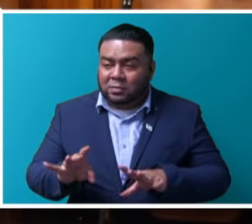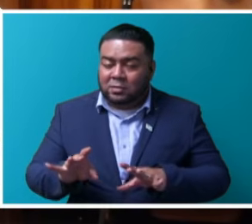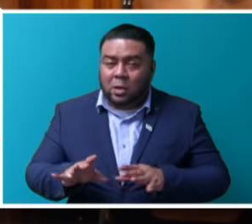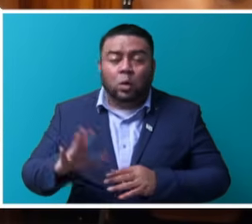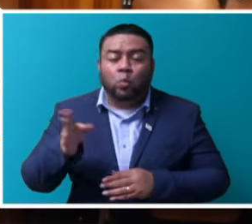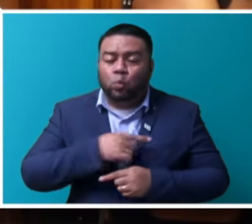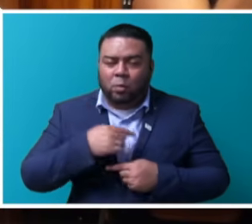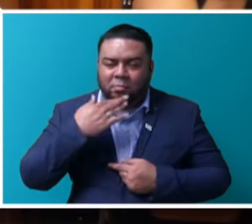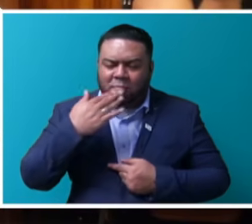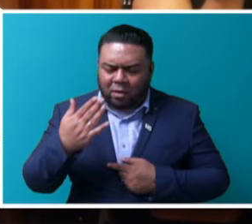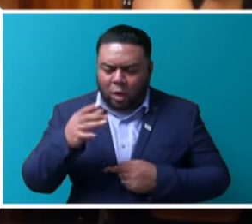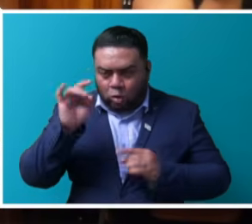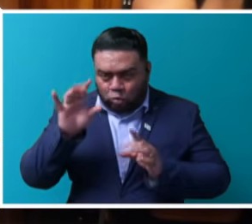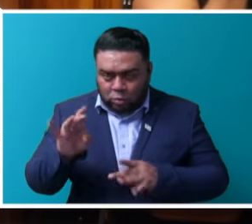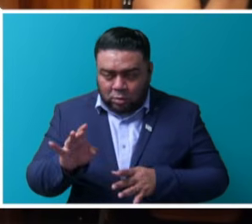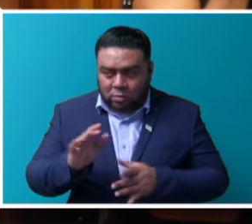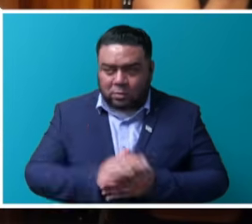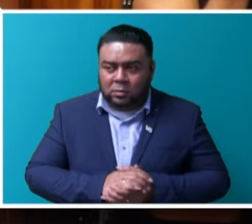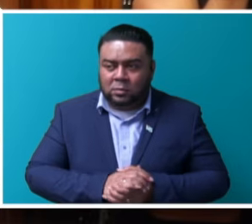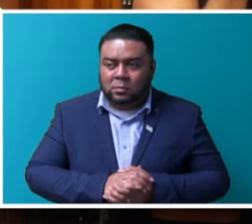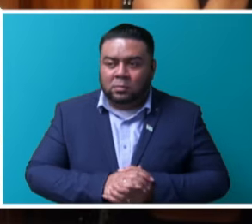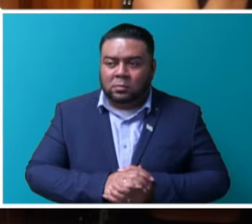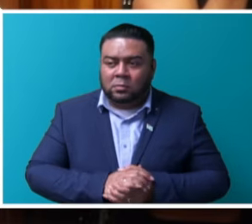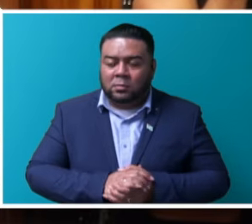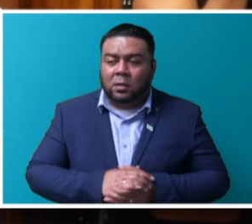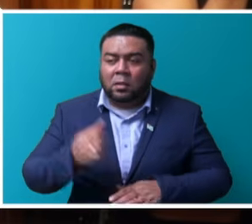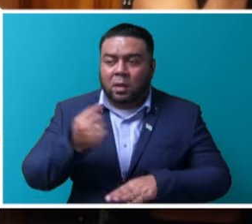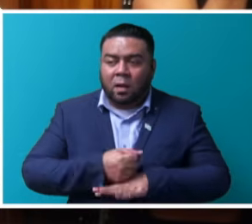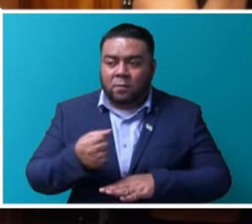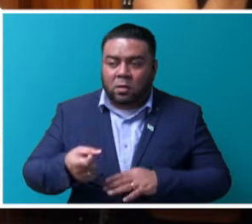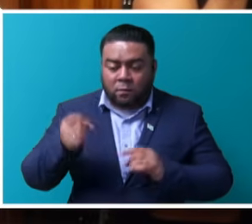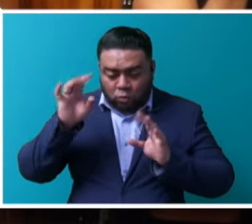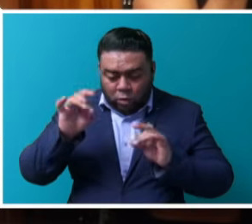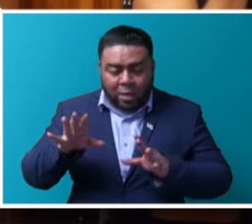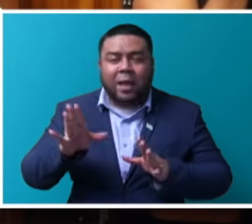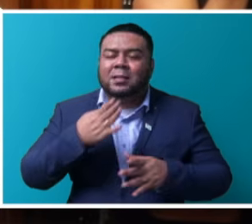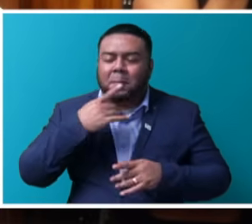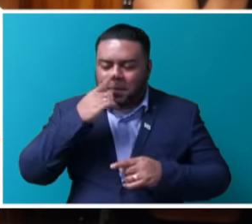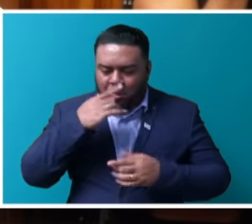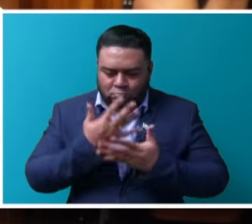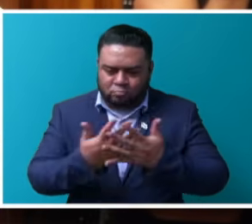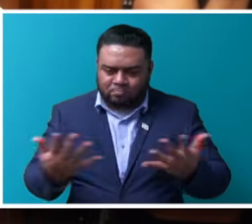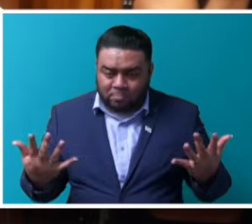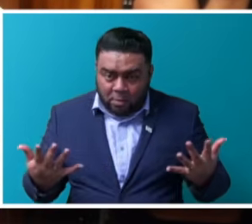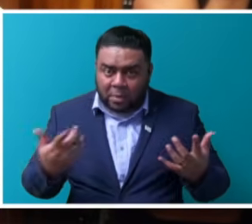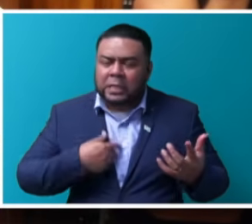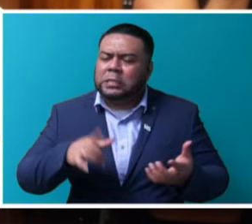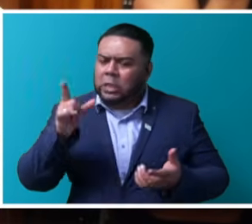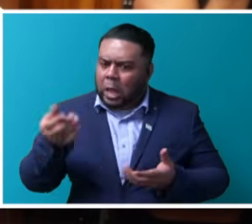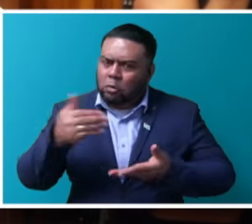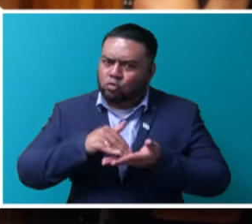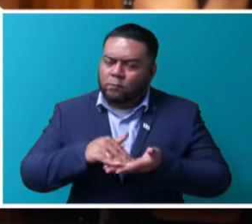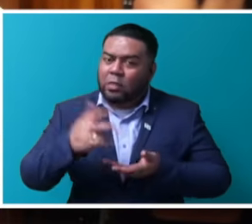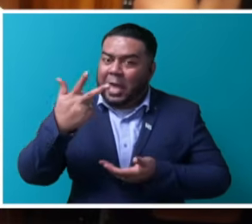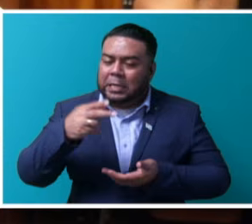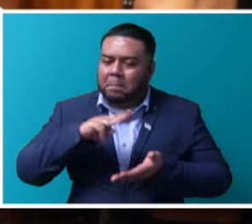thank Australia and the Government of Australia and its people. This is in addition to the $8 million